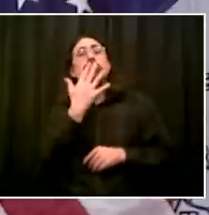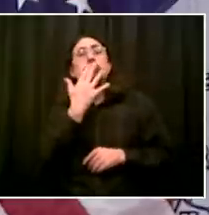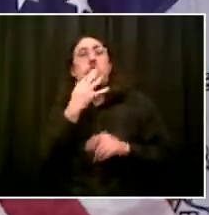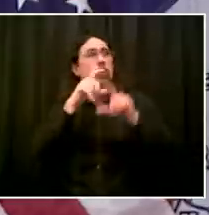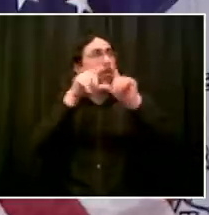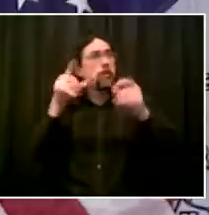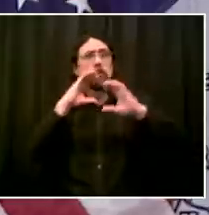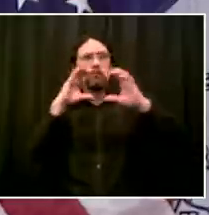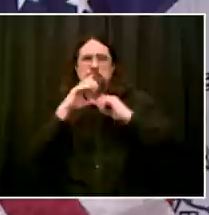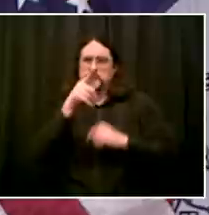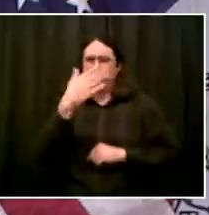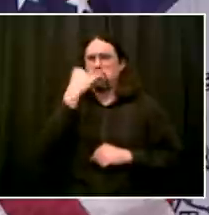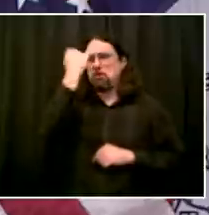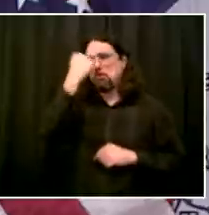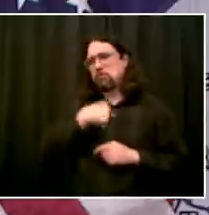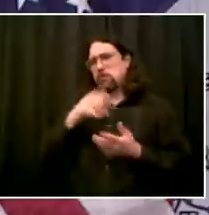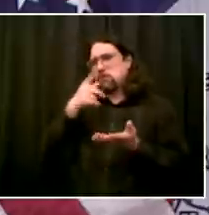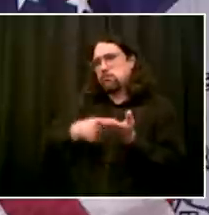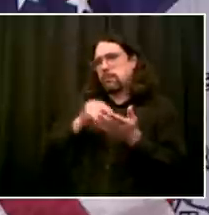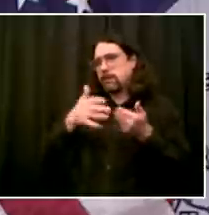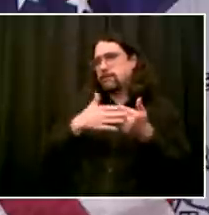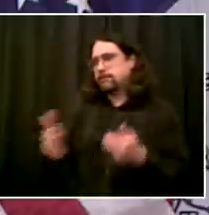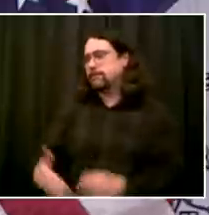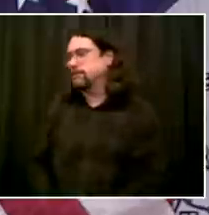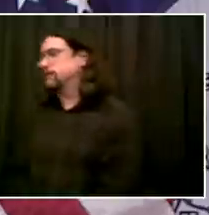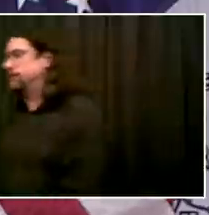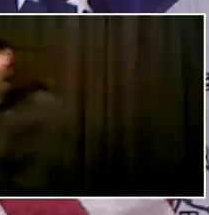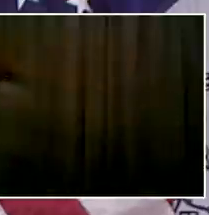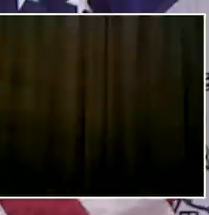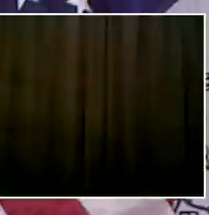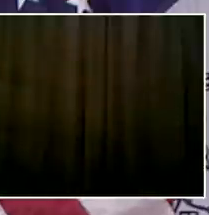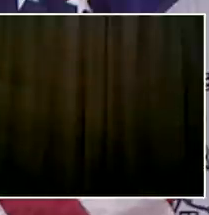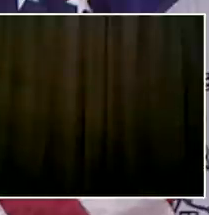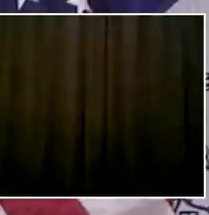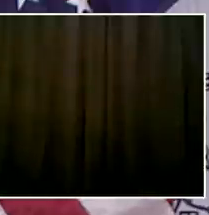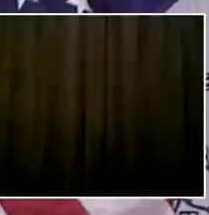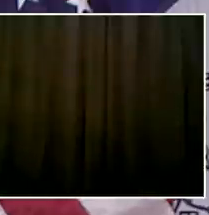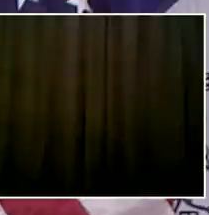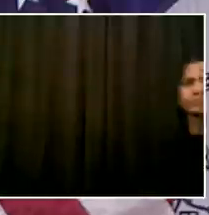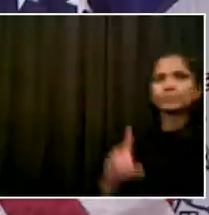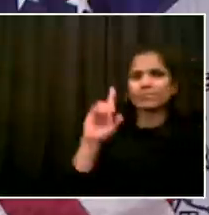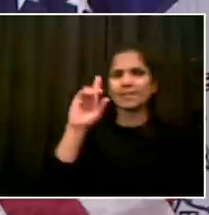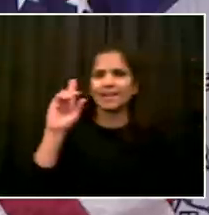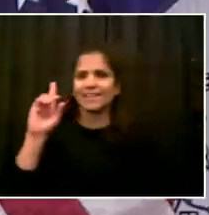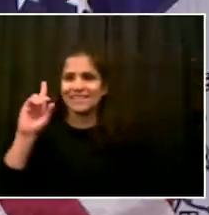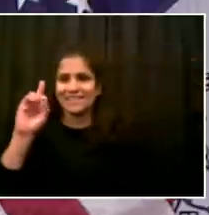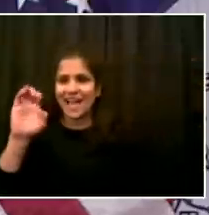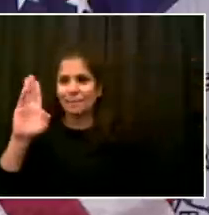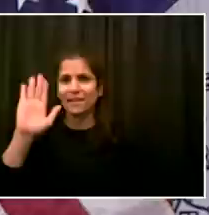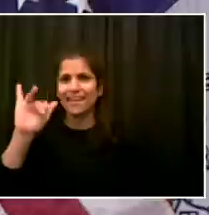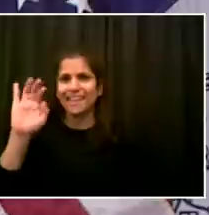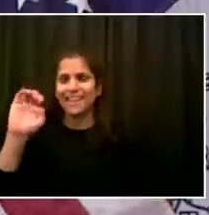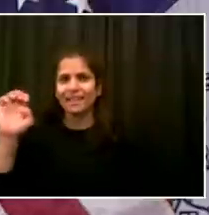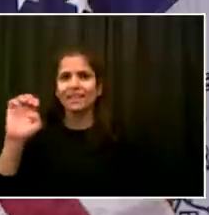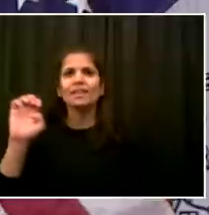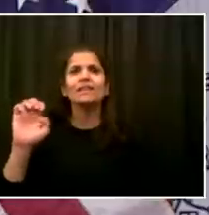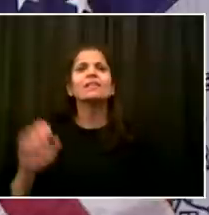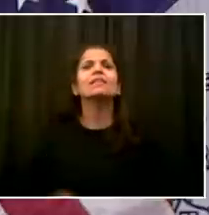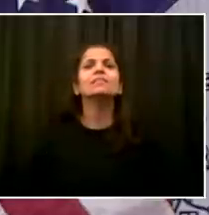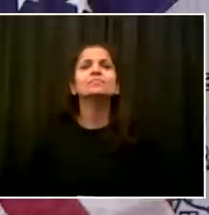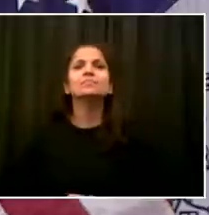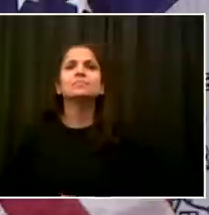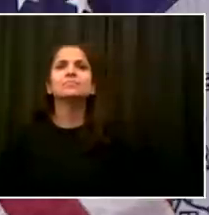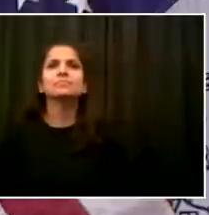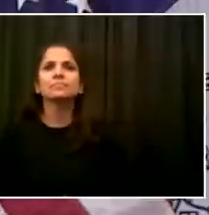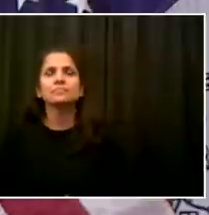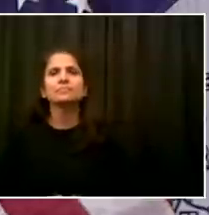Free Press. Hey, good morning, everyone. I wanted to address some of the concerns that some of the